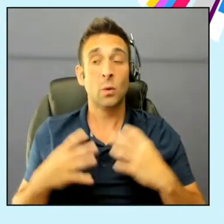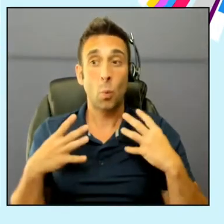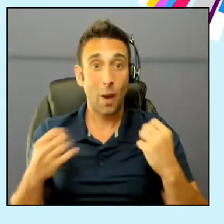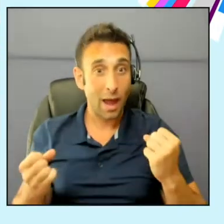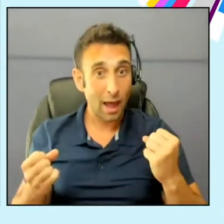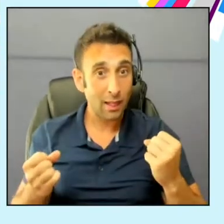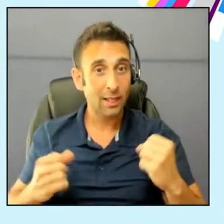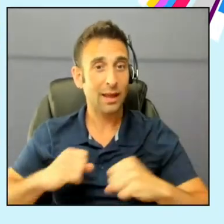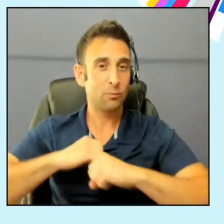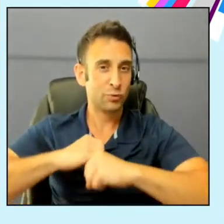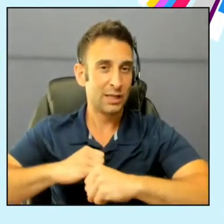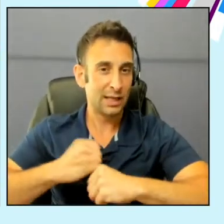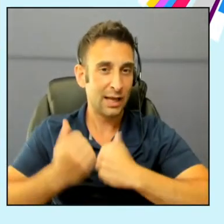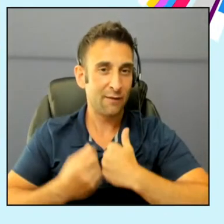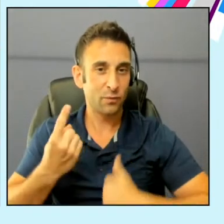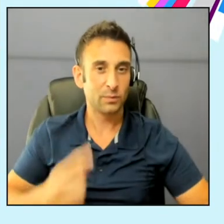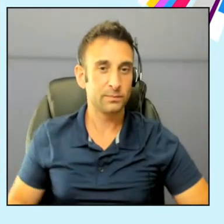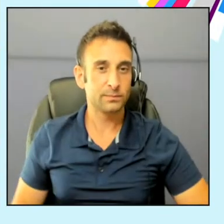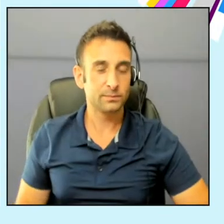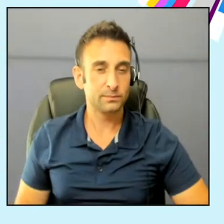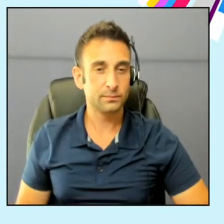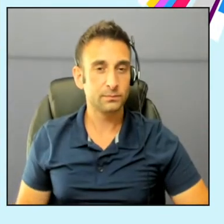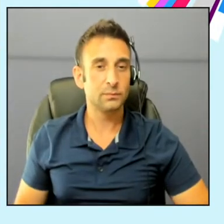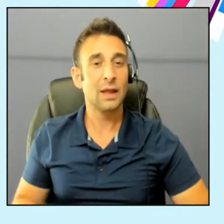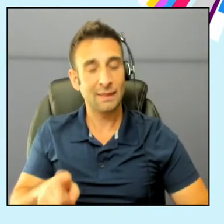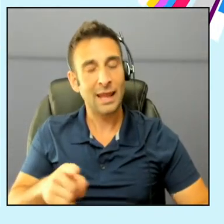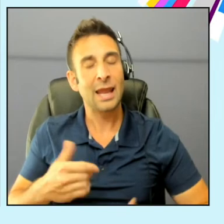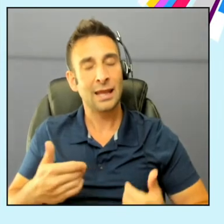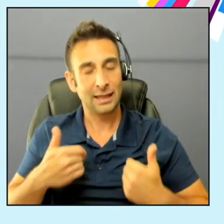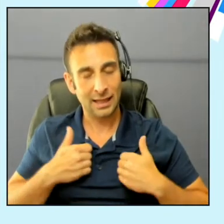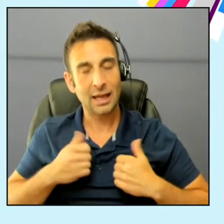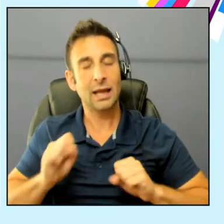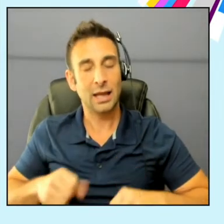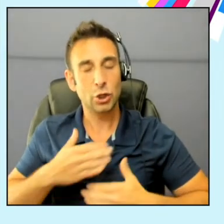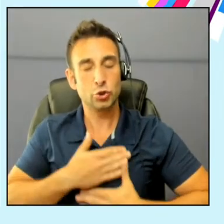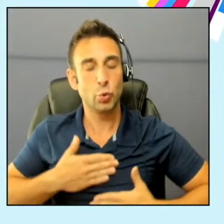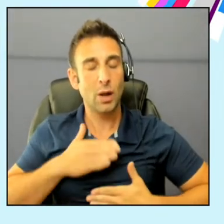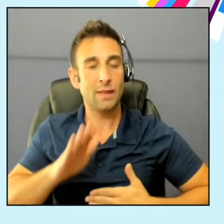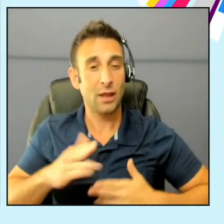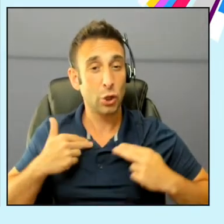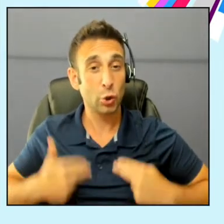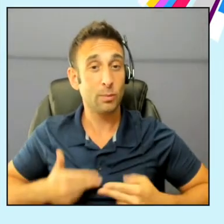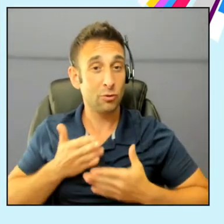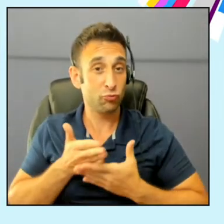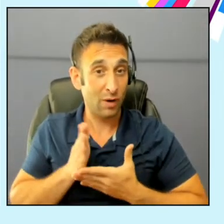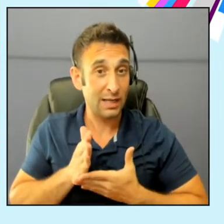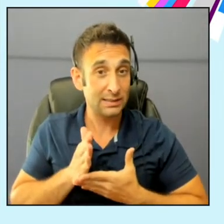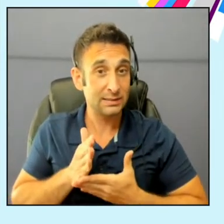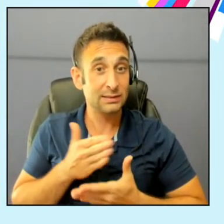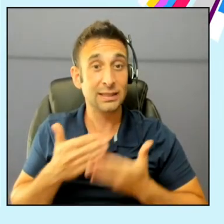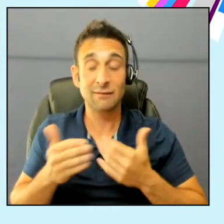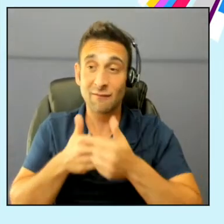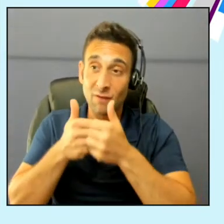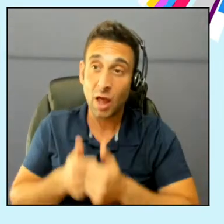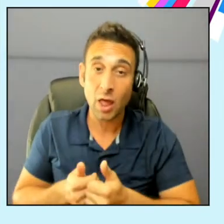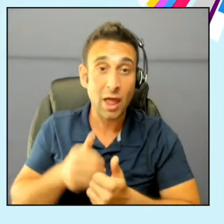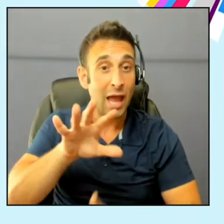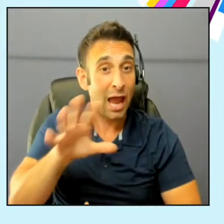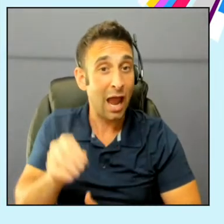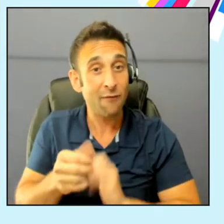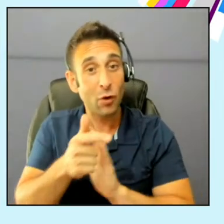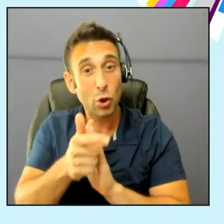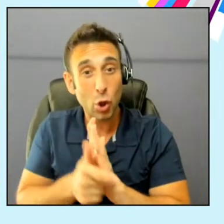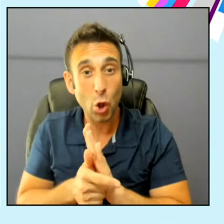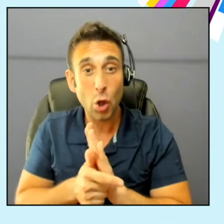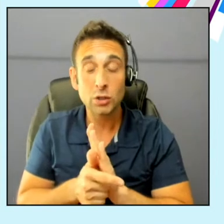protected, and everybody enjoys their fundamental human rights, according even to African treaties, African laws, even our